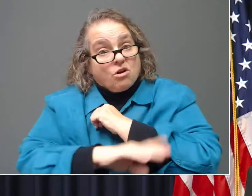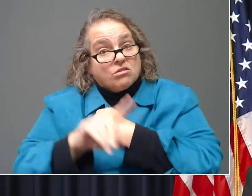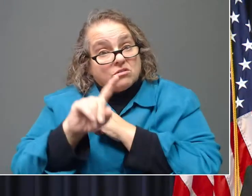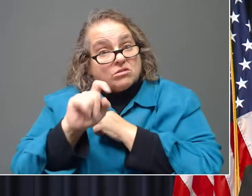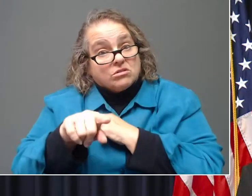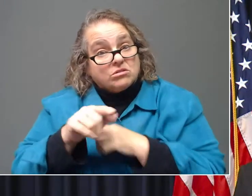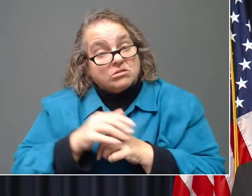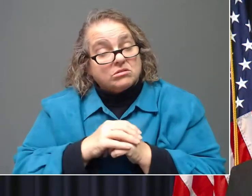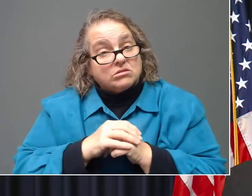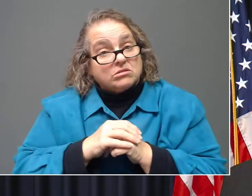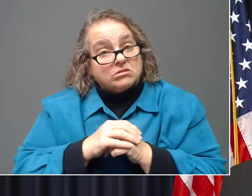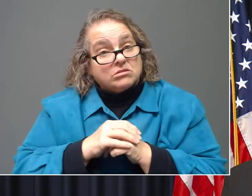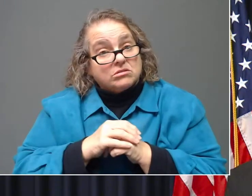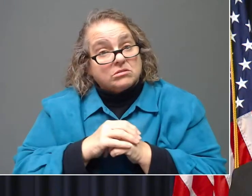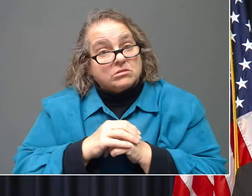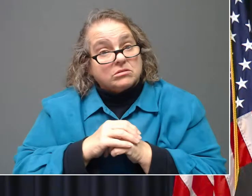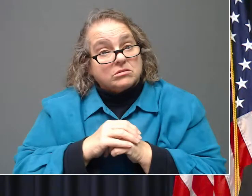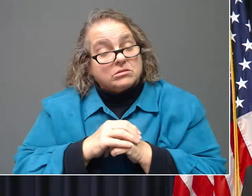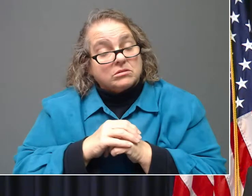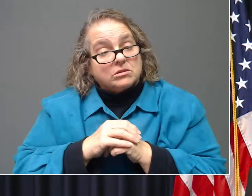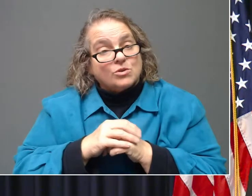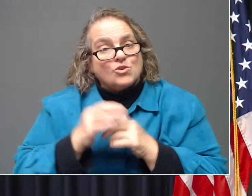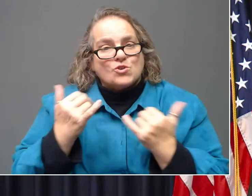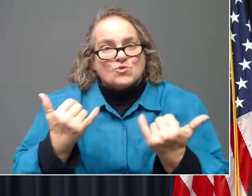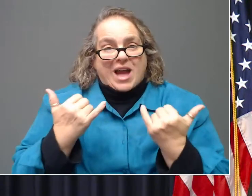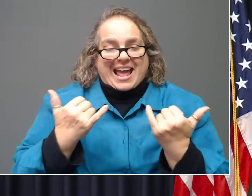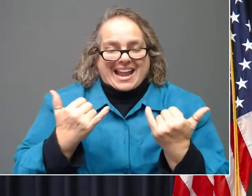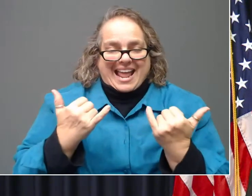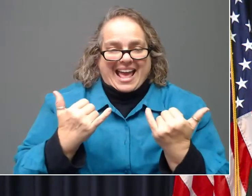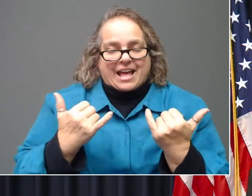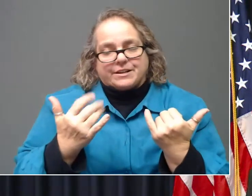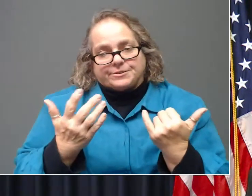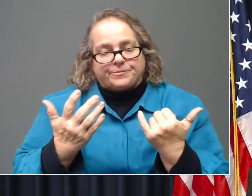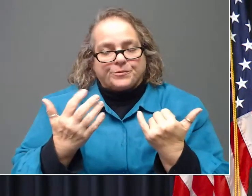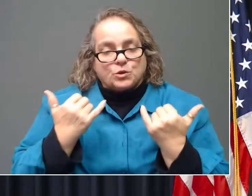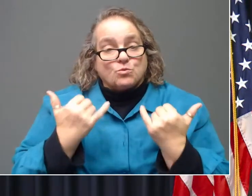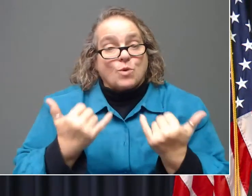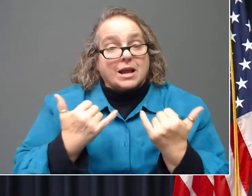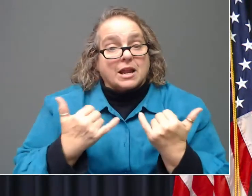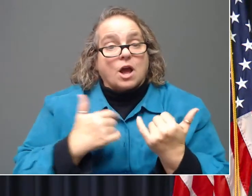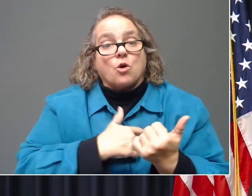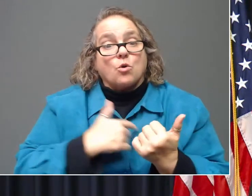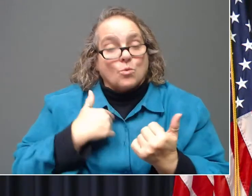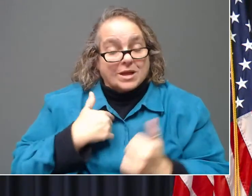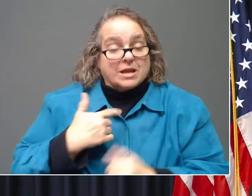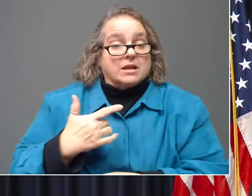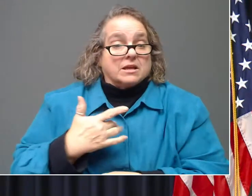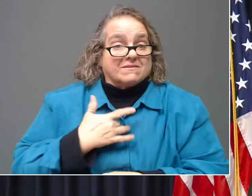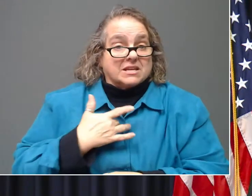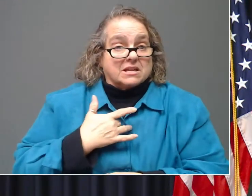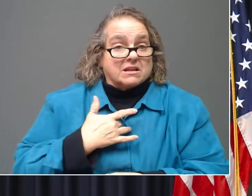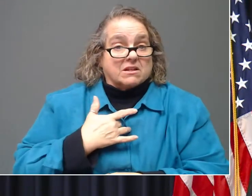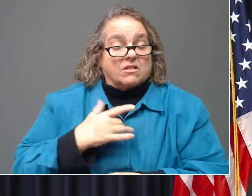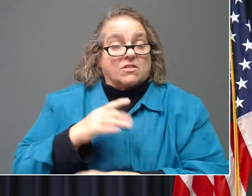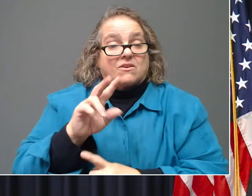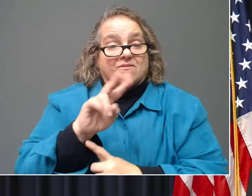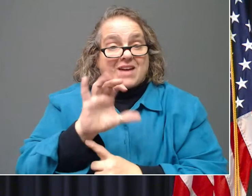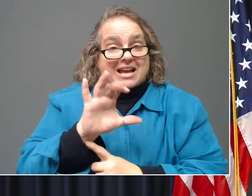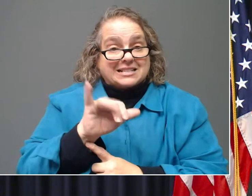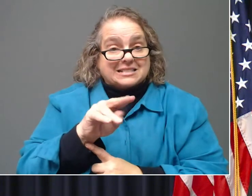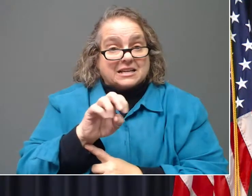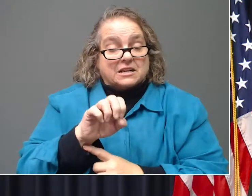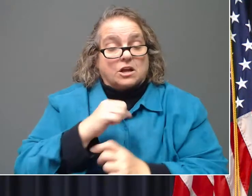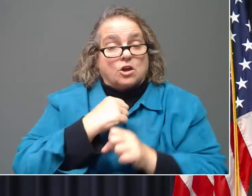So right now, we don't have, right now, we believe that the vaccines protect you from